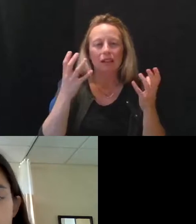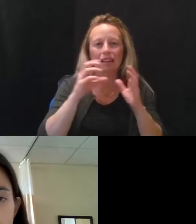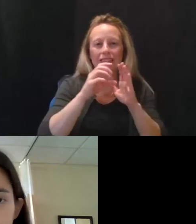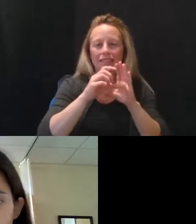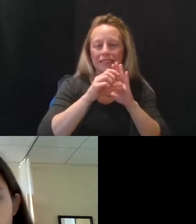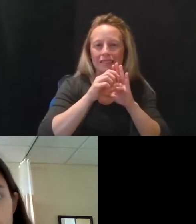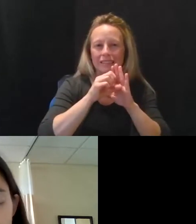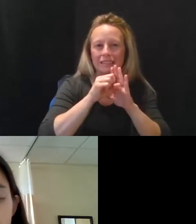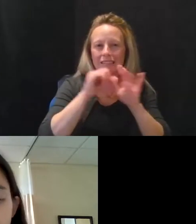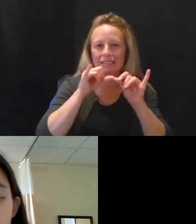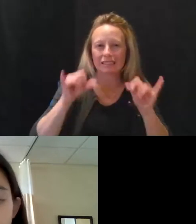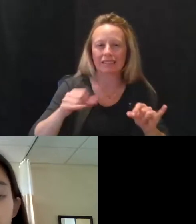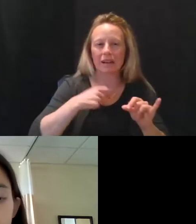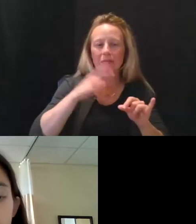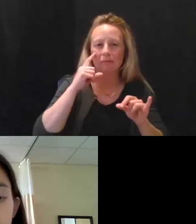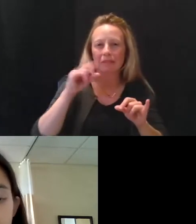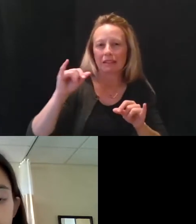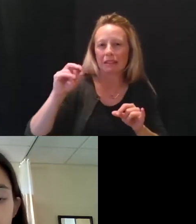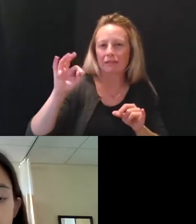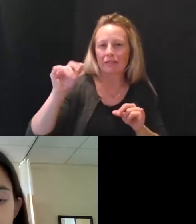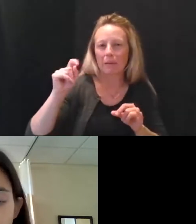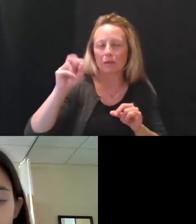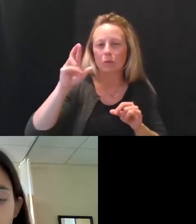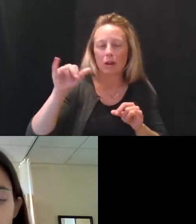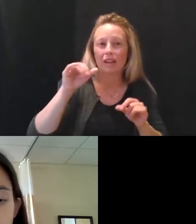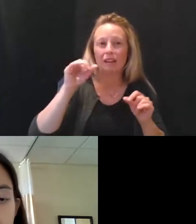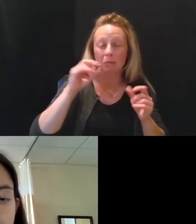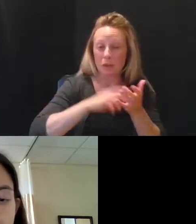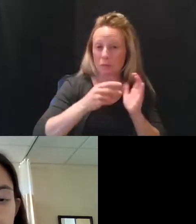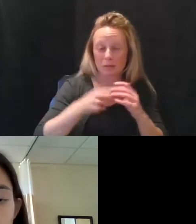been associated with it, where children can become very ill afterwards as well.